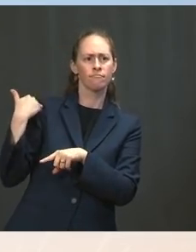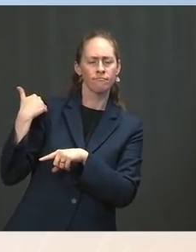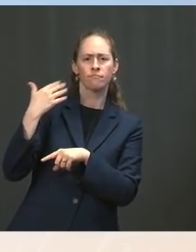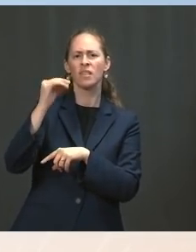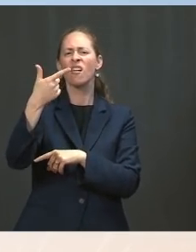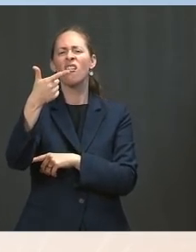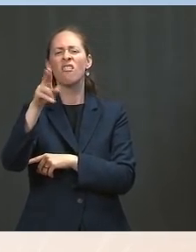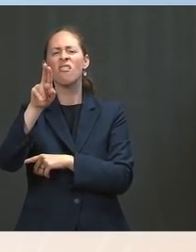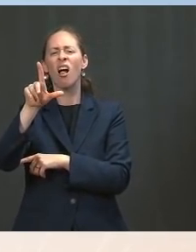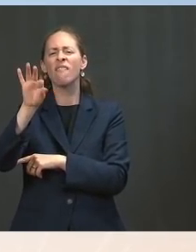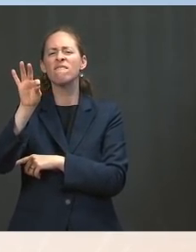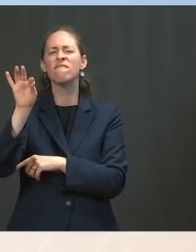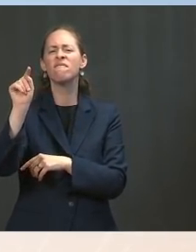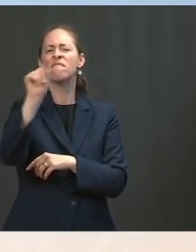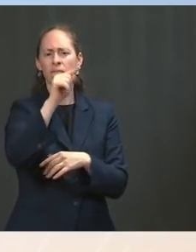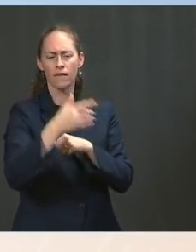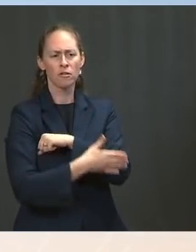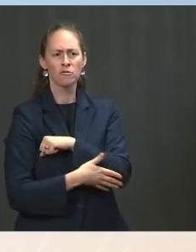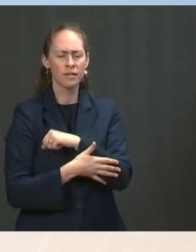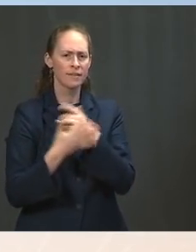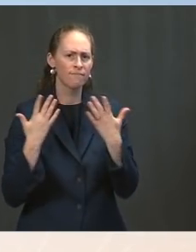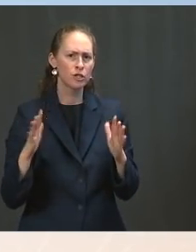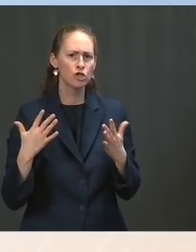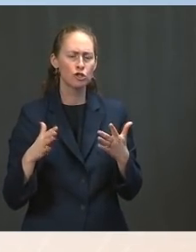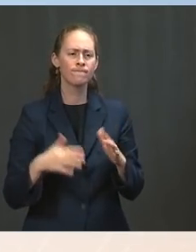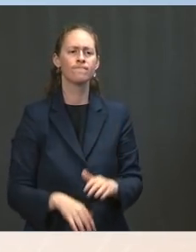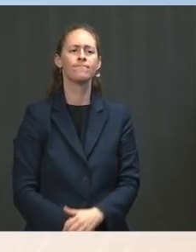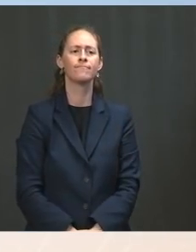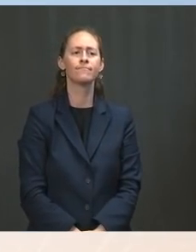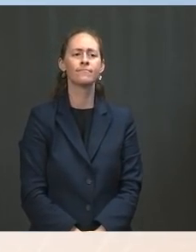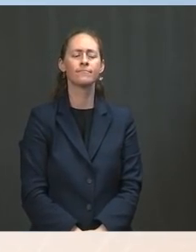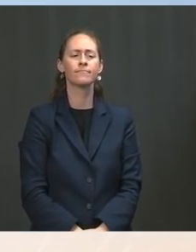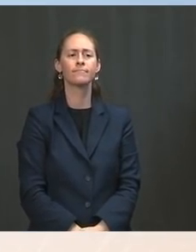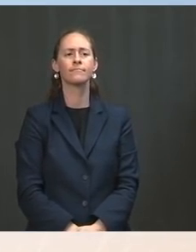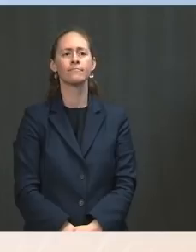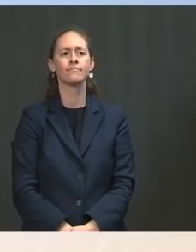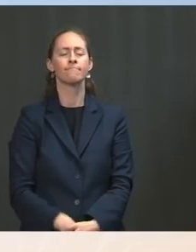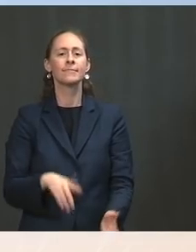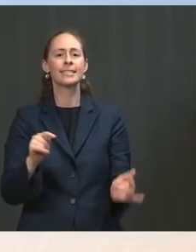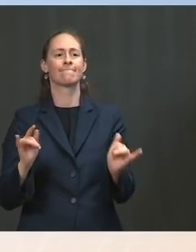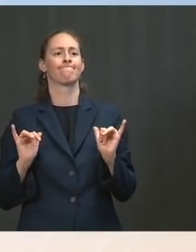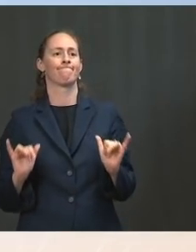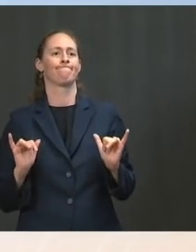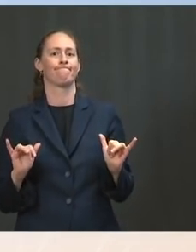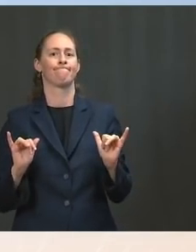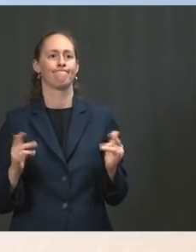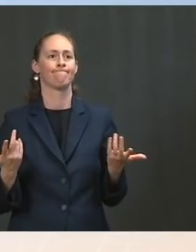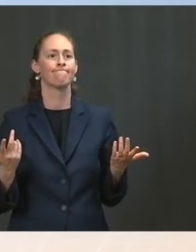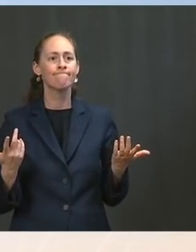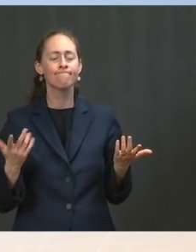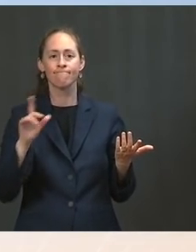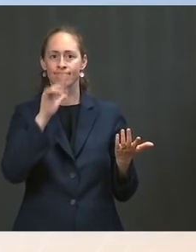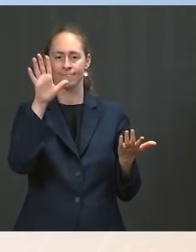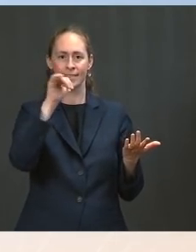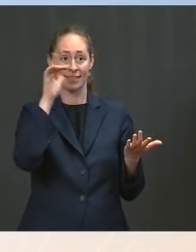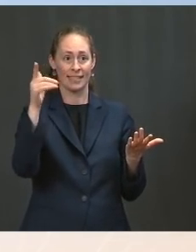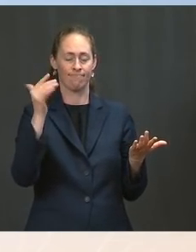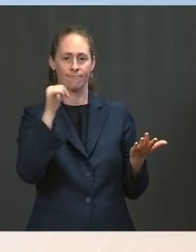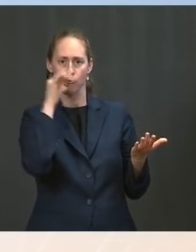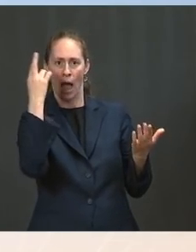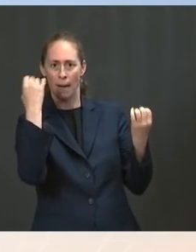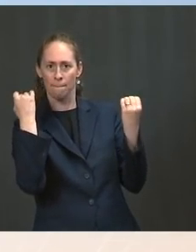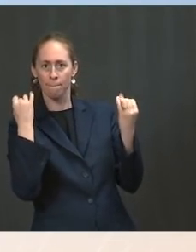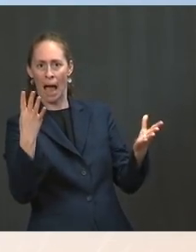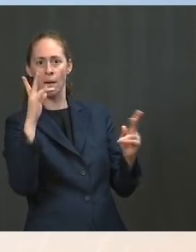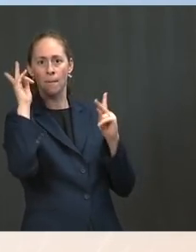even our optimistic expectations in terms of the number of folks who could get out. So the fact is we are actually overperforming in terms